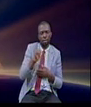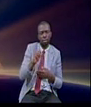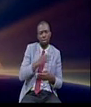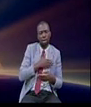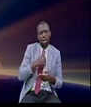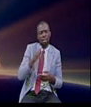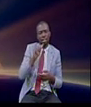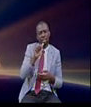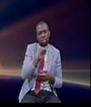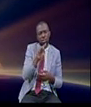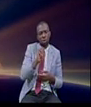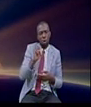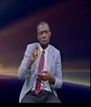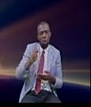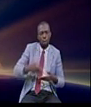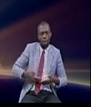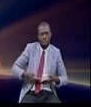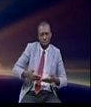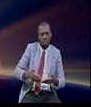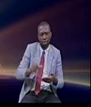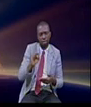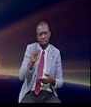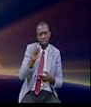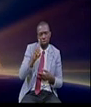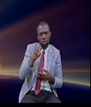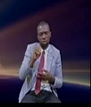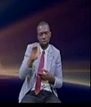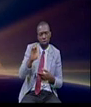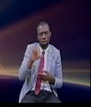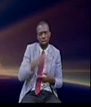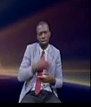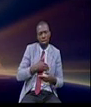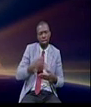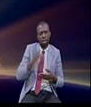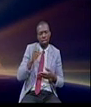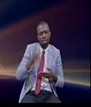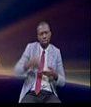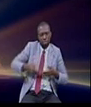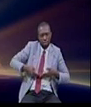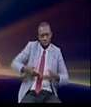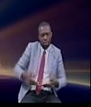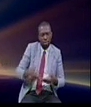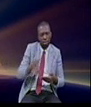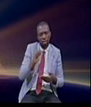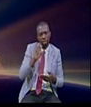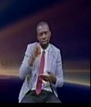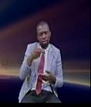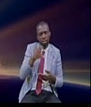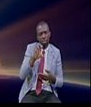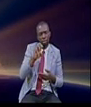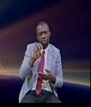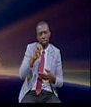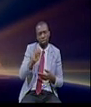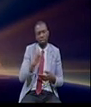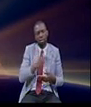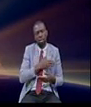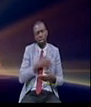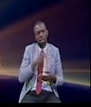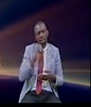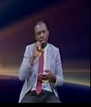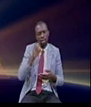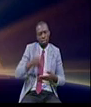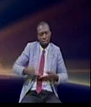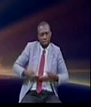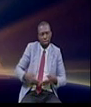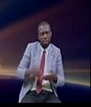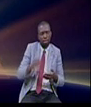Azor begat Sadoc, and Sadoc begat Achim, and Achim begat Eliad, and Eliad begat Eleazar,